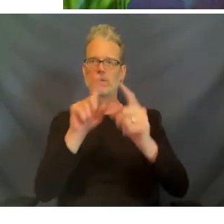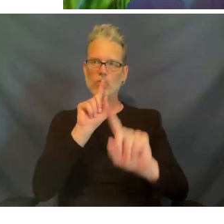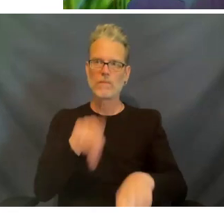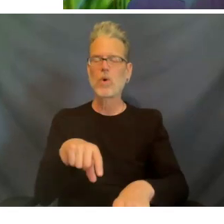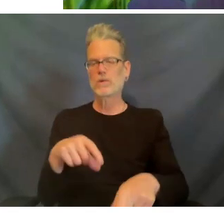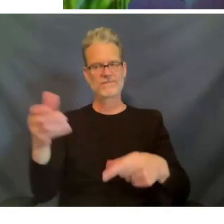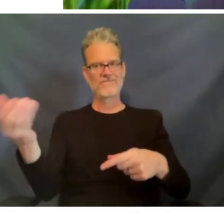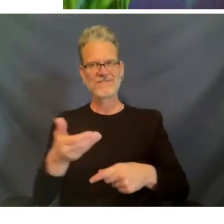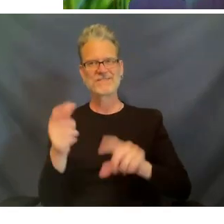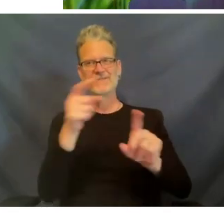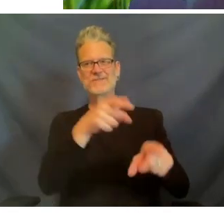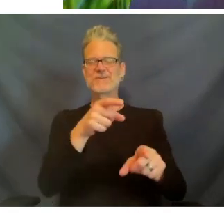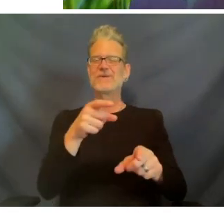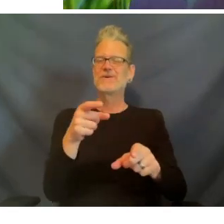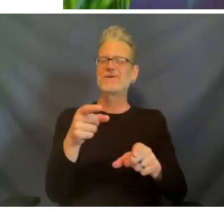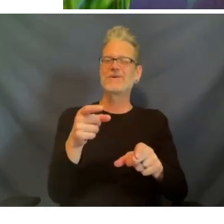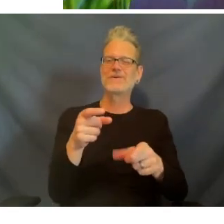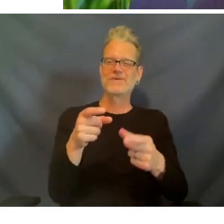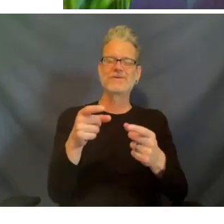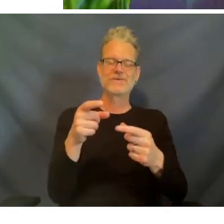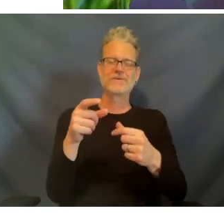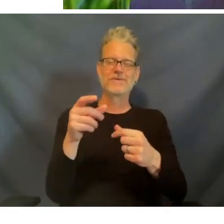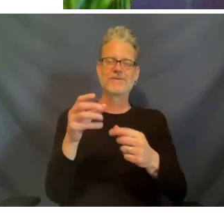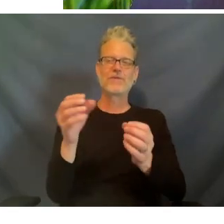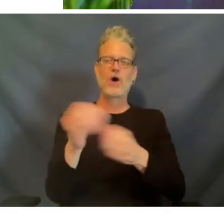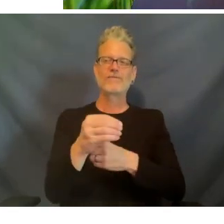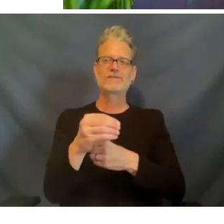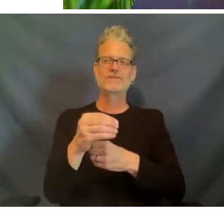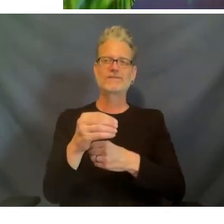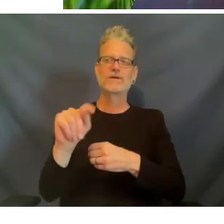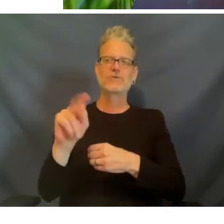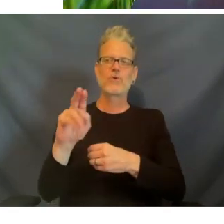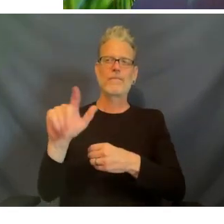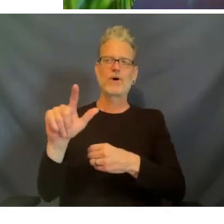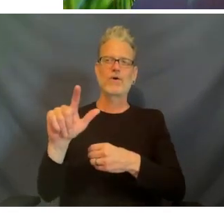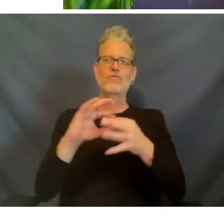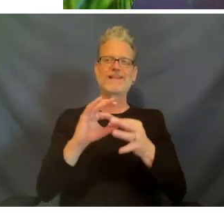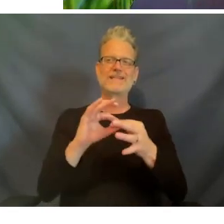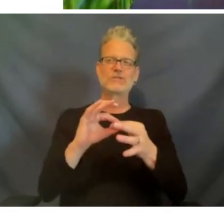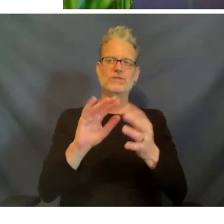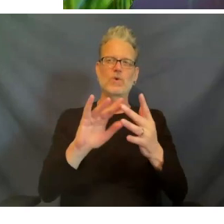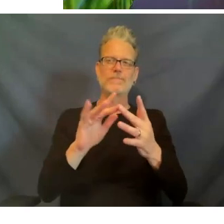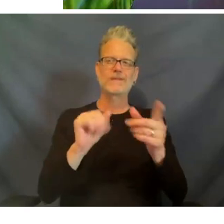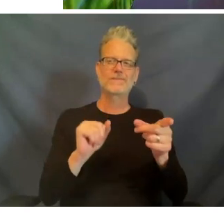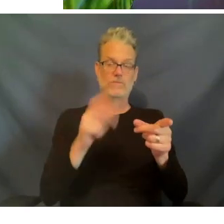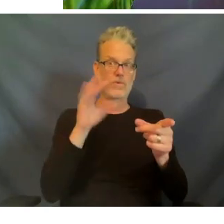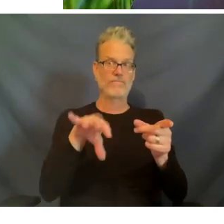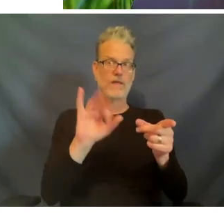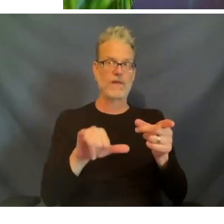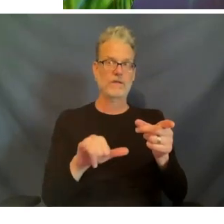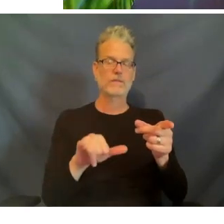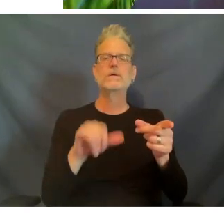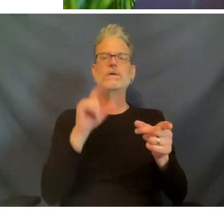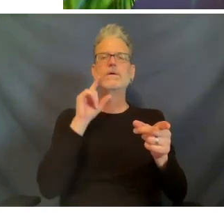invite you to go to our Forest Service Office of Tribal Relations website. You will find that annual co-stewardship report for fiscal